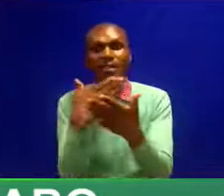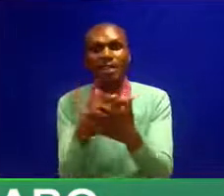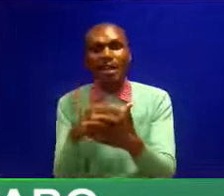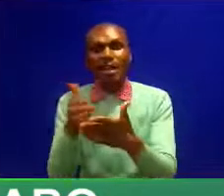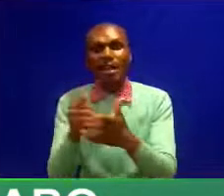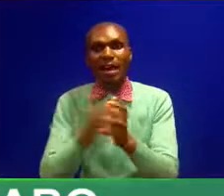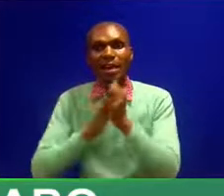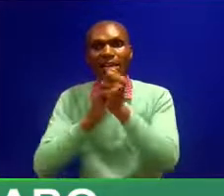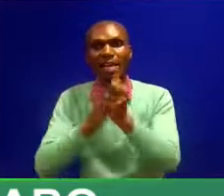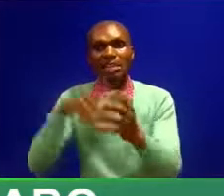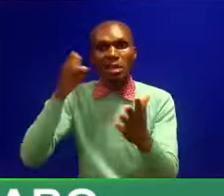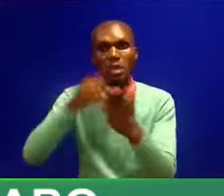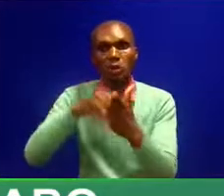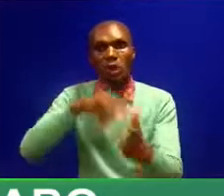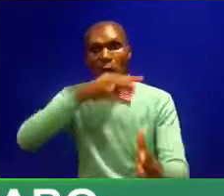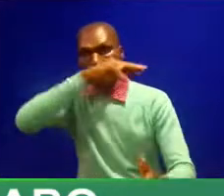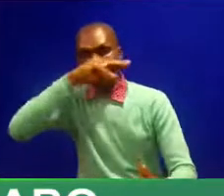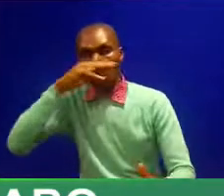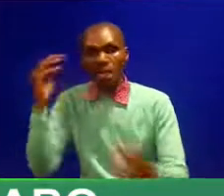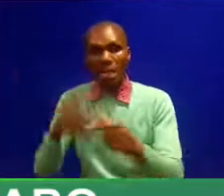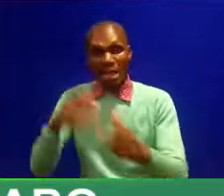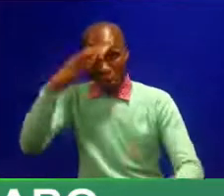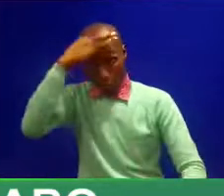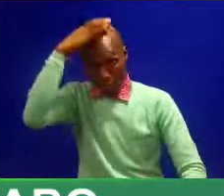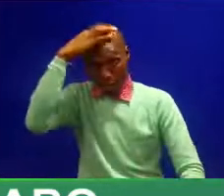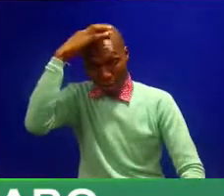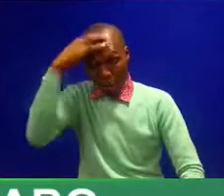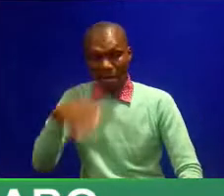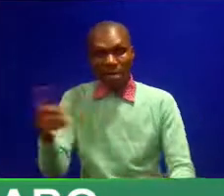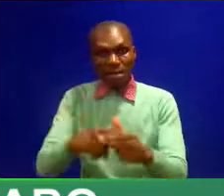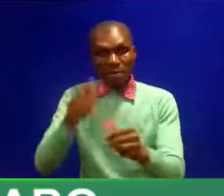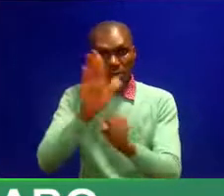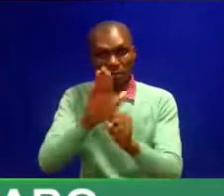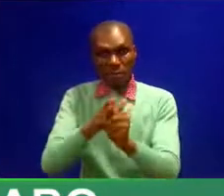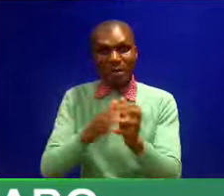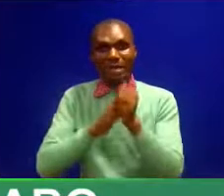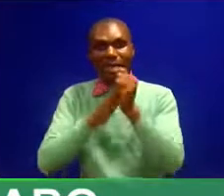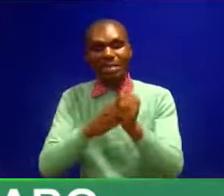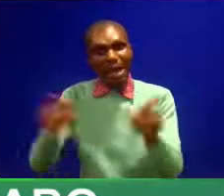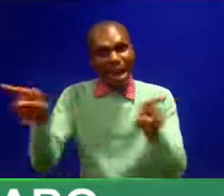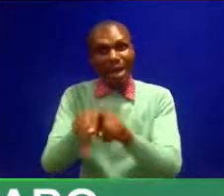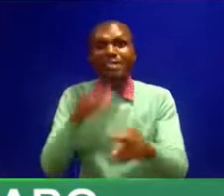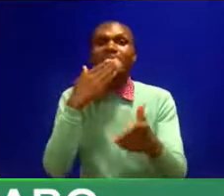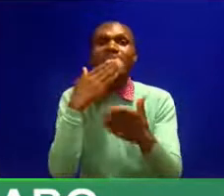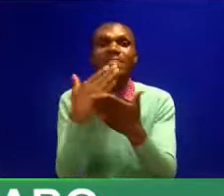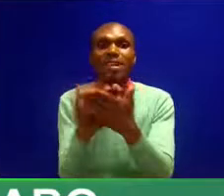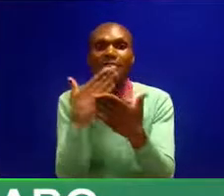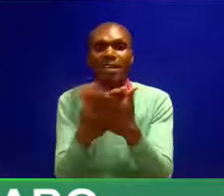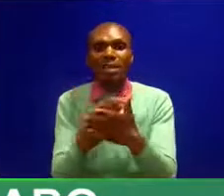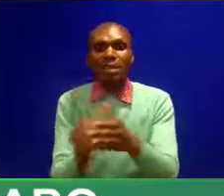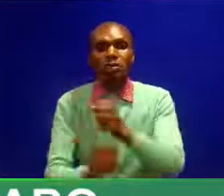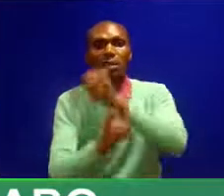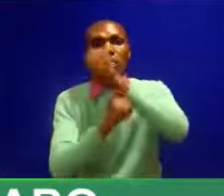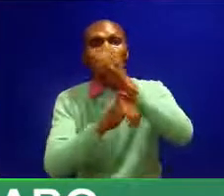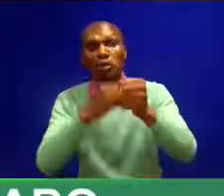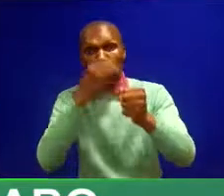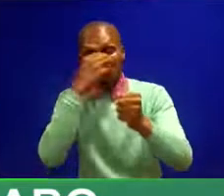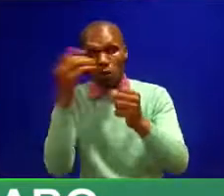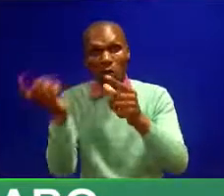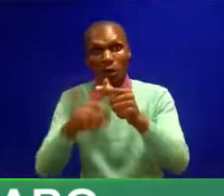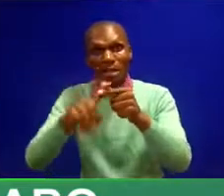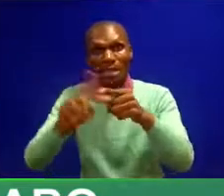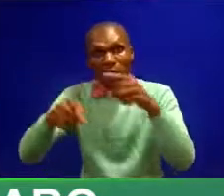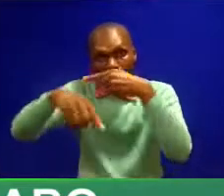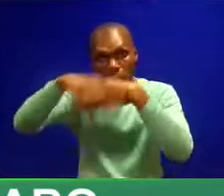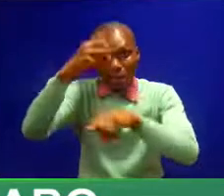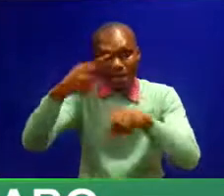bom Saliam David Moses Wetangula Alfred Mutwai gatia banda banke nambya mono aso ku Watsi ya kwa ina kia buna waili kako ila